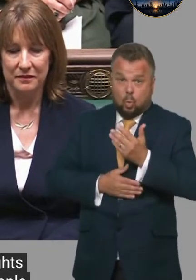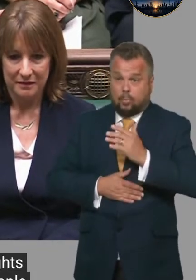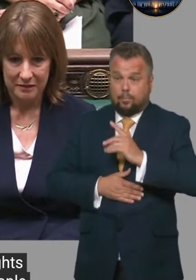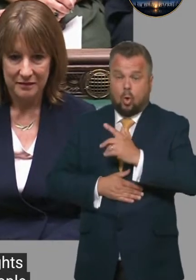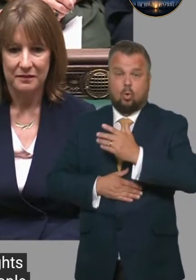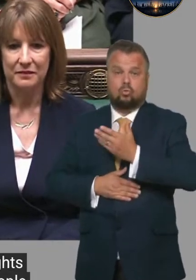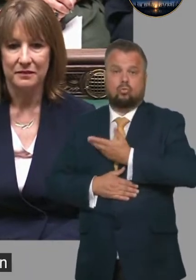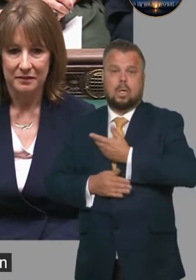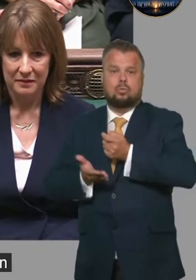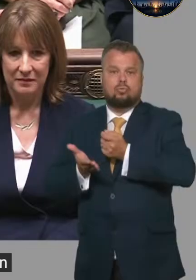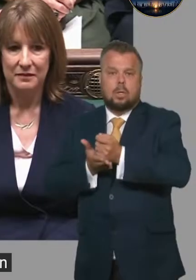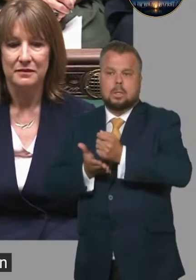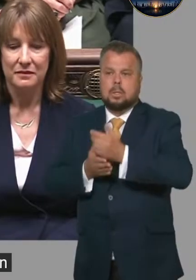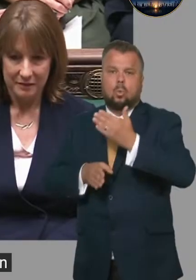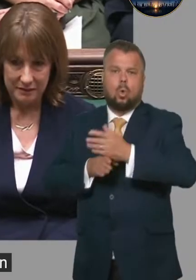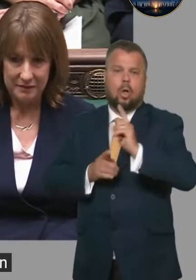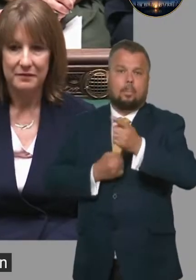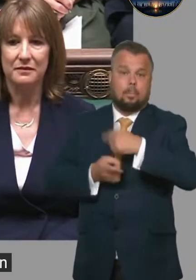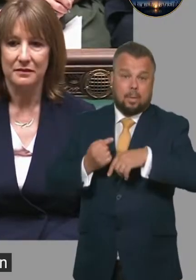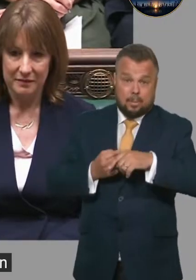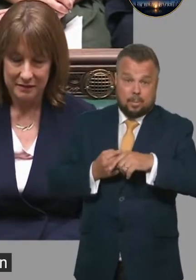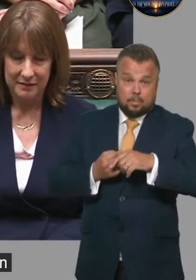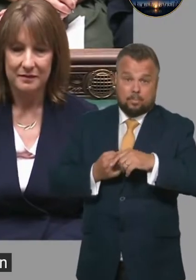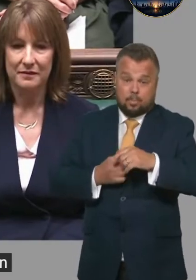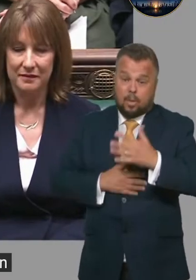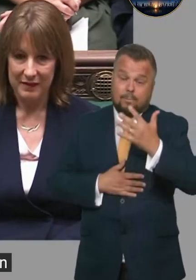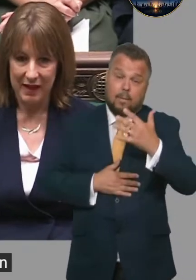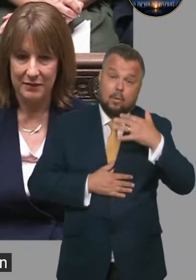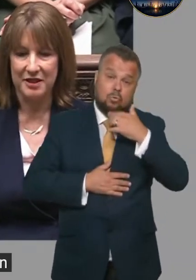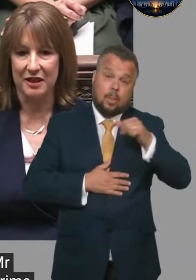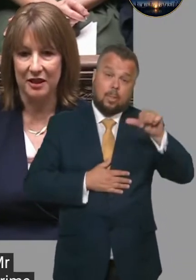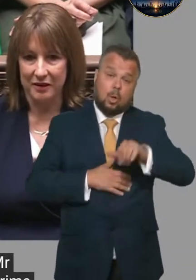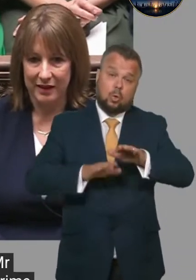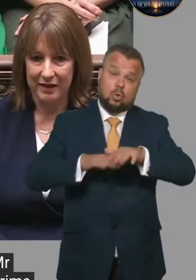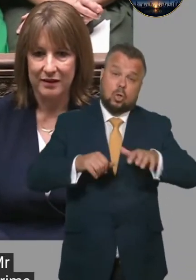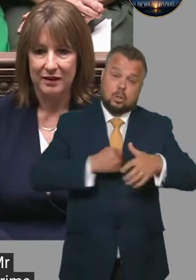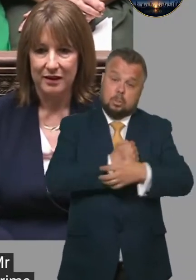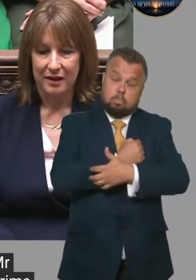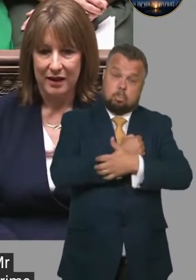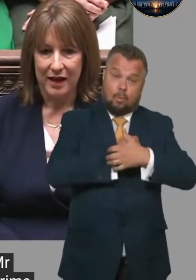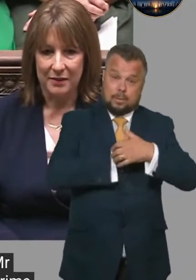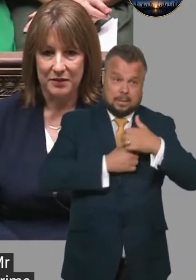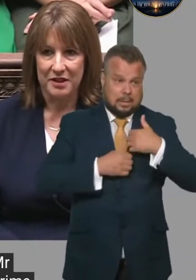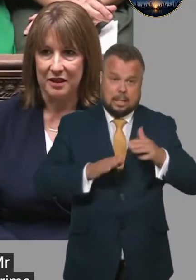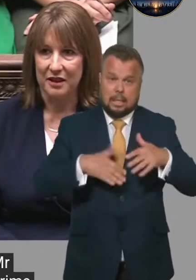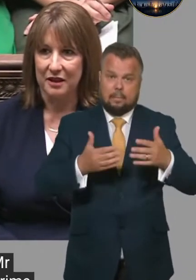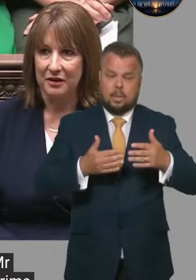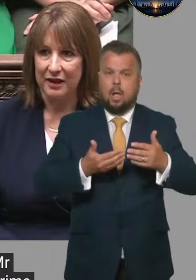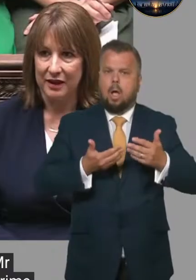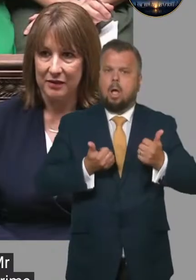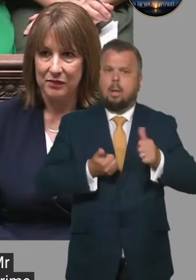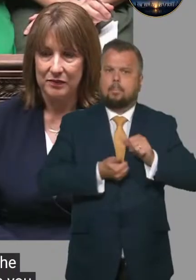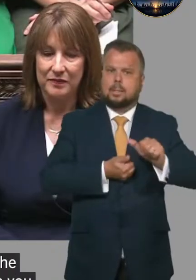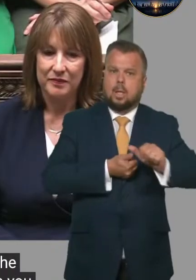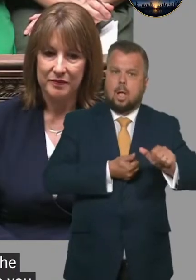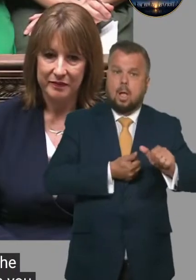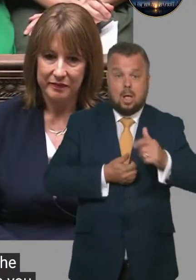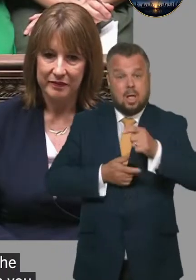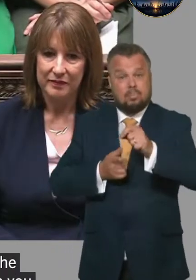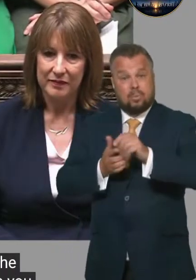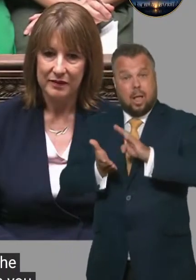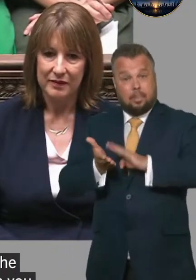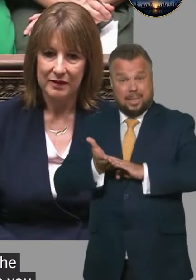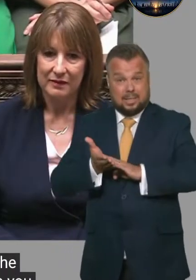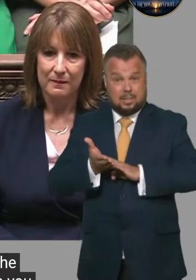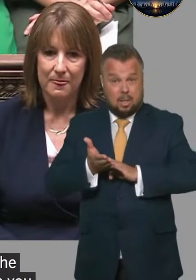better shape than you found it. I know I can do that, which is more than can be said for her predecessor, her